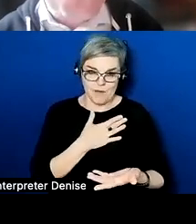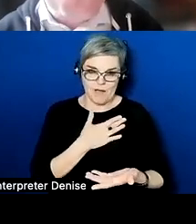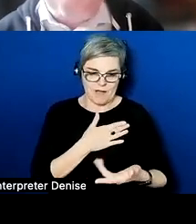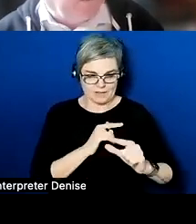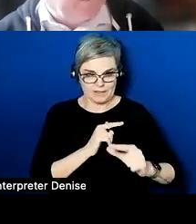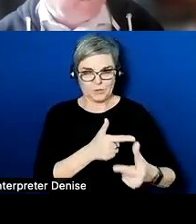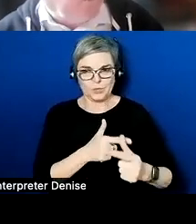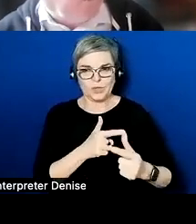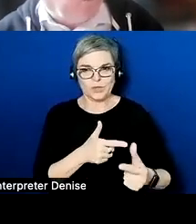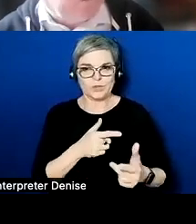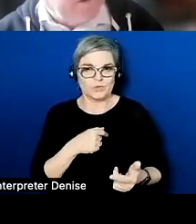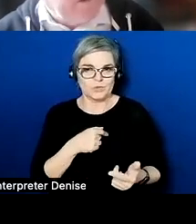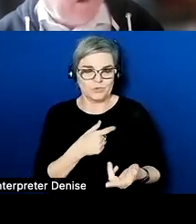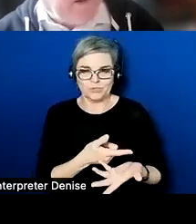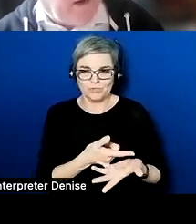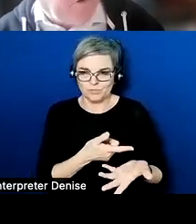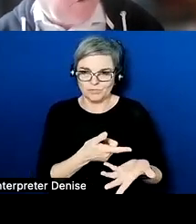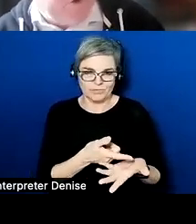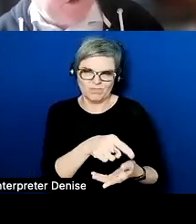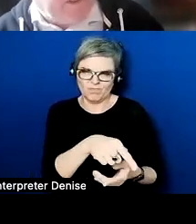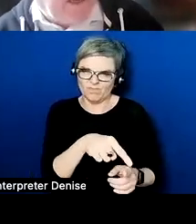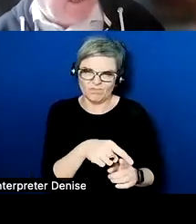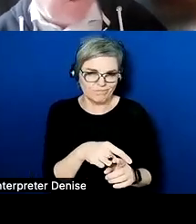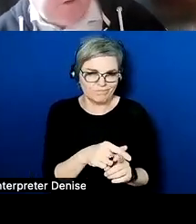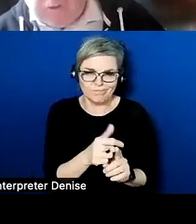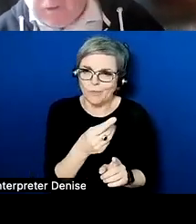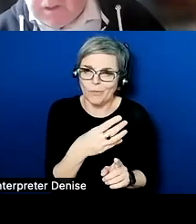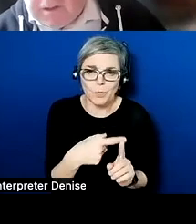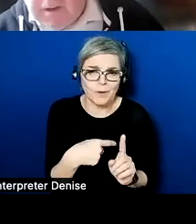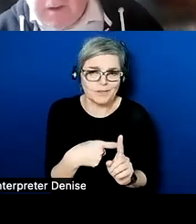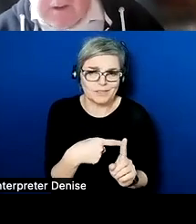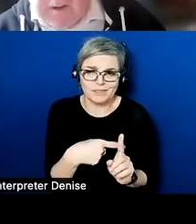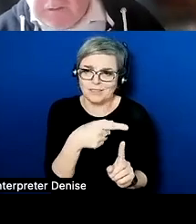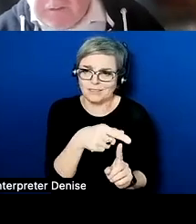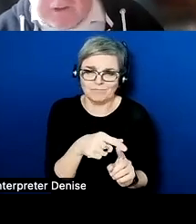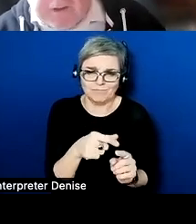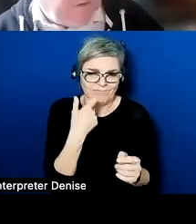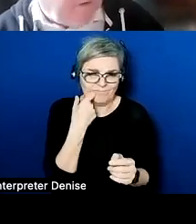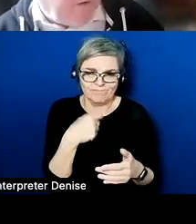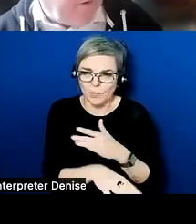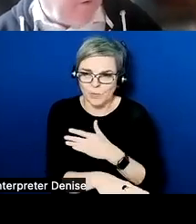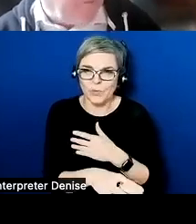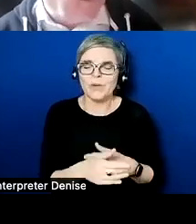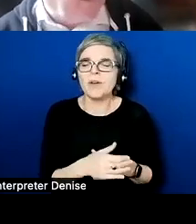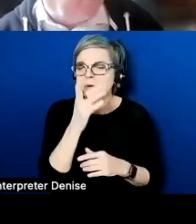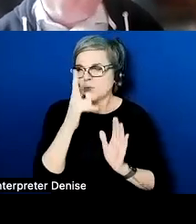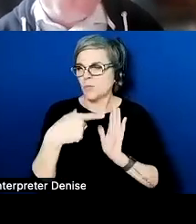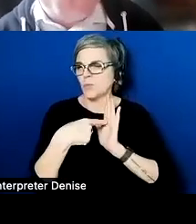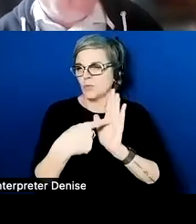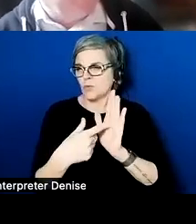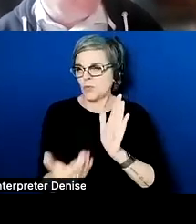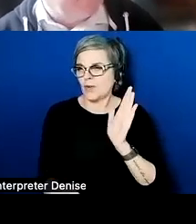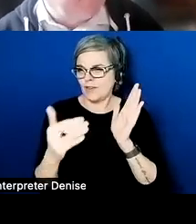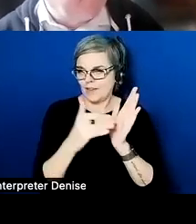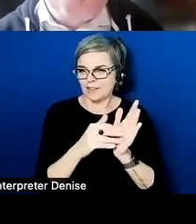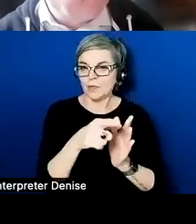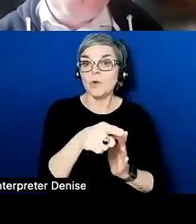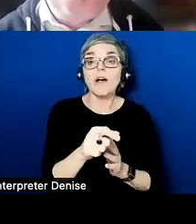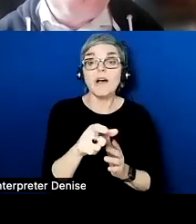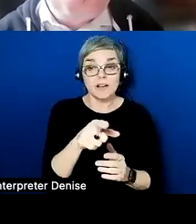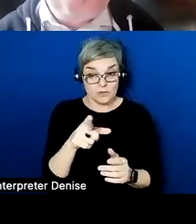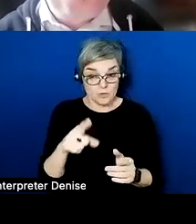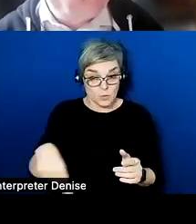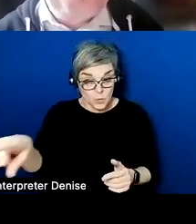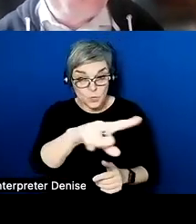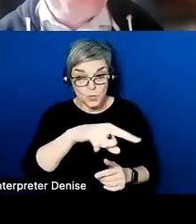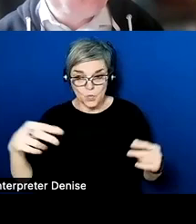just a few months old. And I'll show it again just so you can see the beginning of a connection.